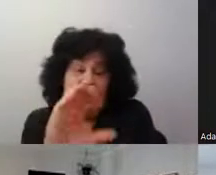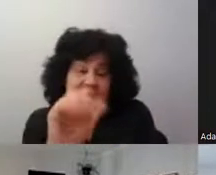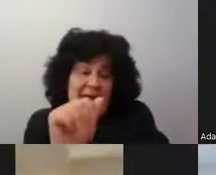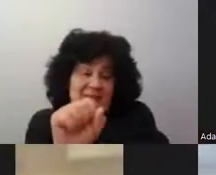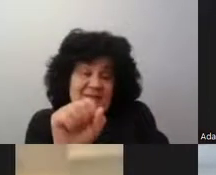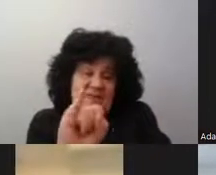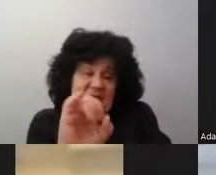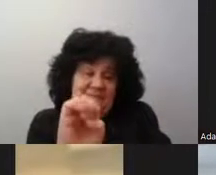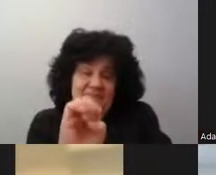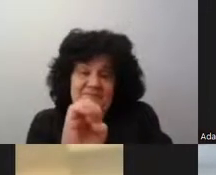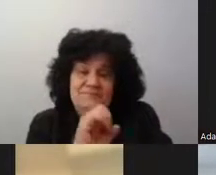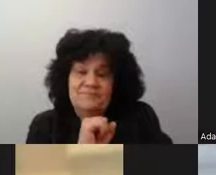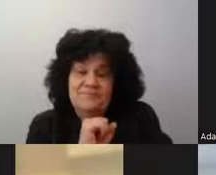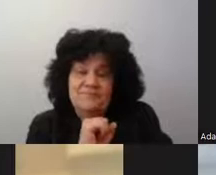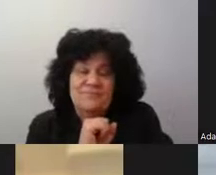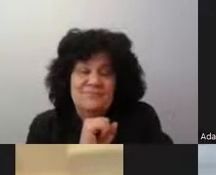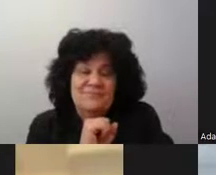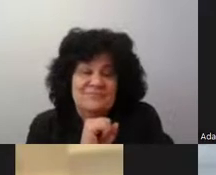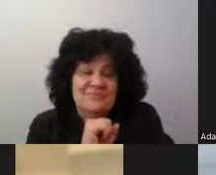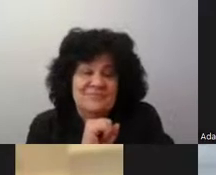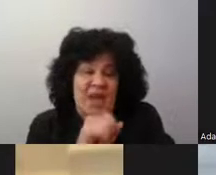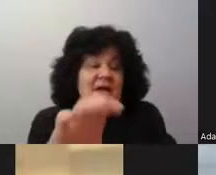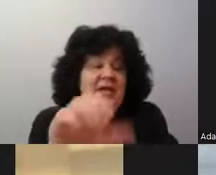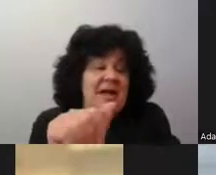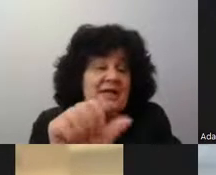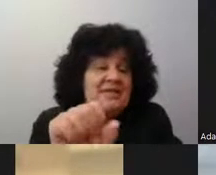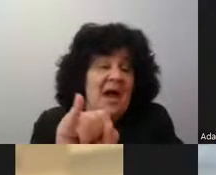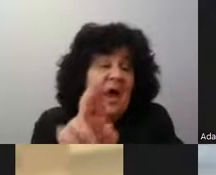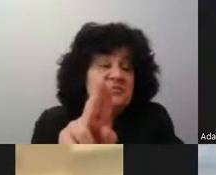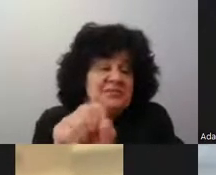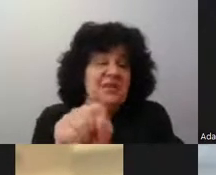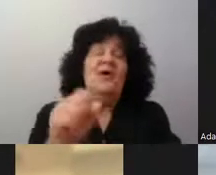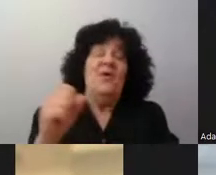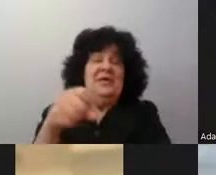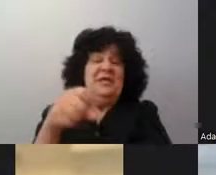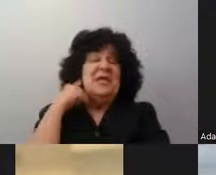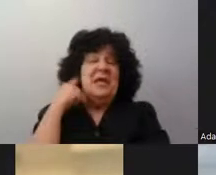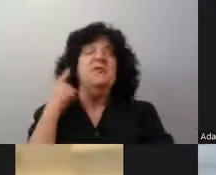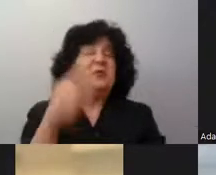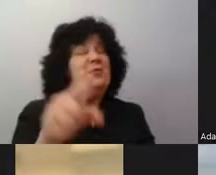I will see. About now. Okay, yeah, we can hear you. We just lost